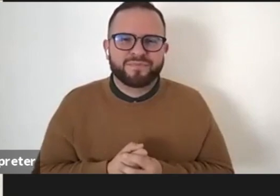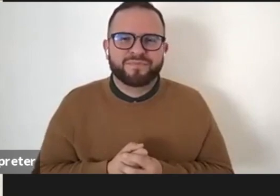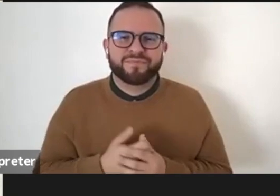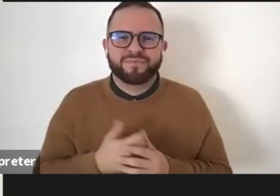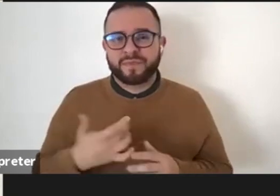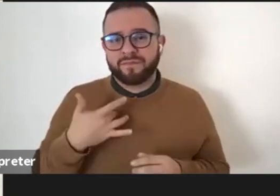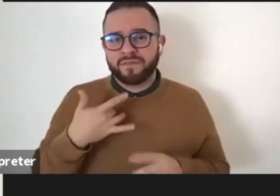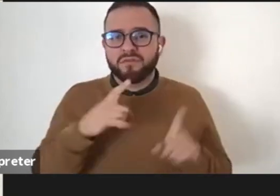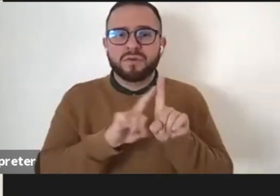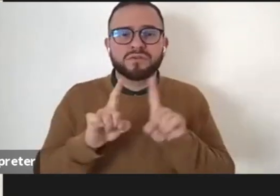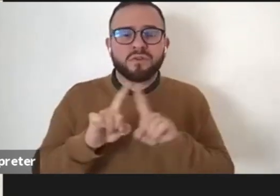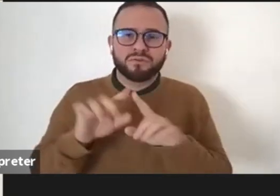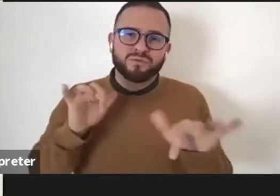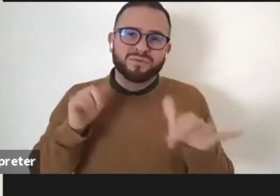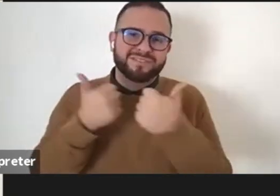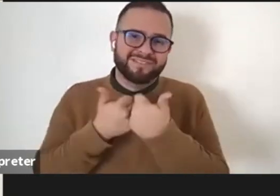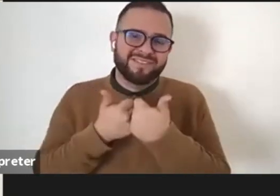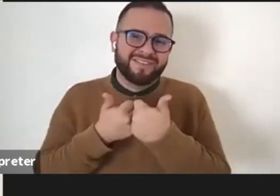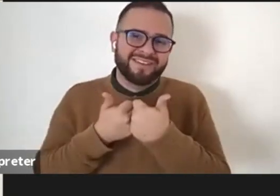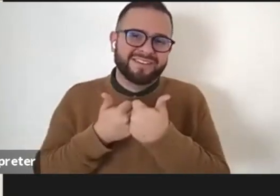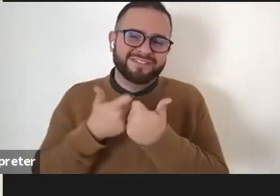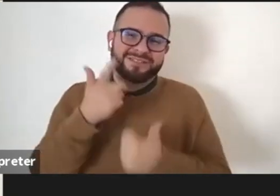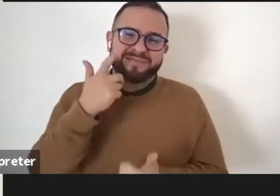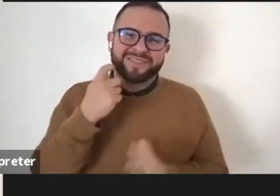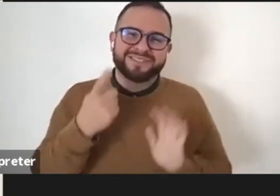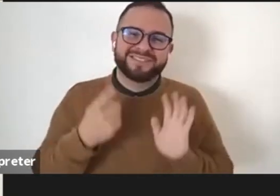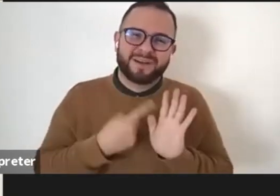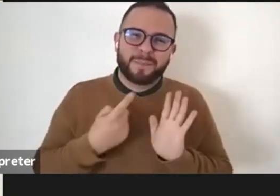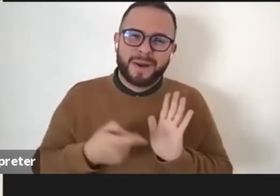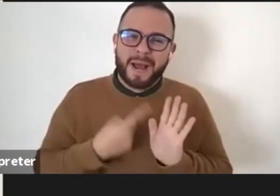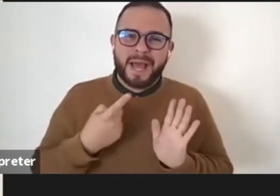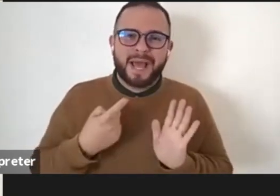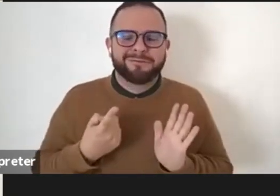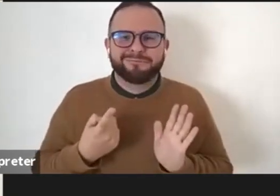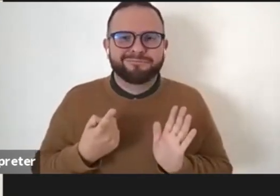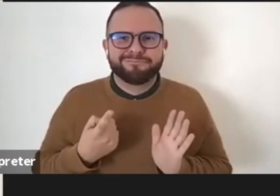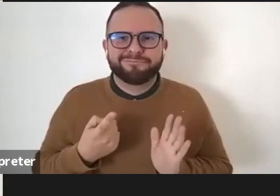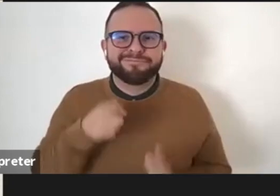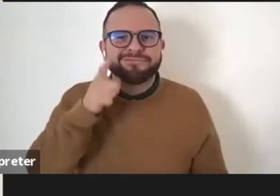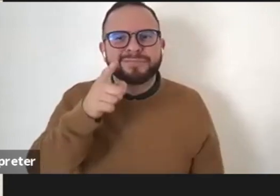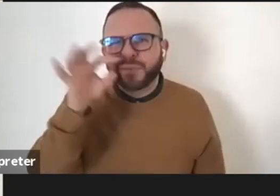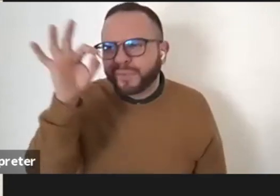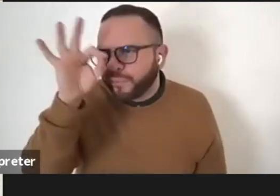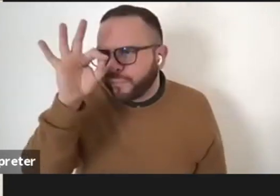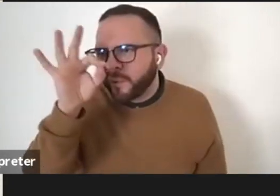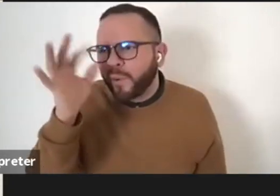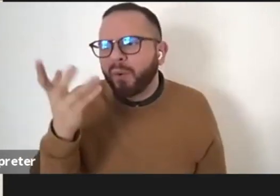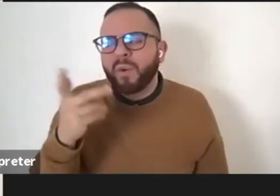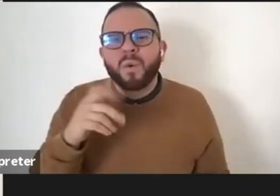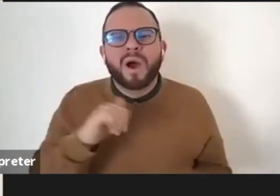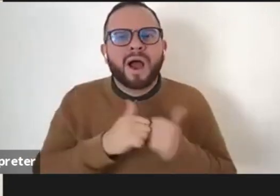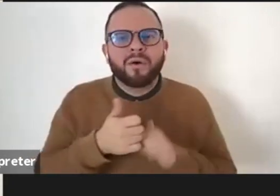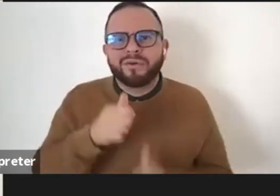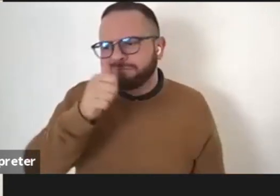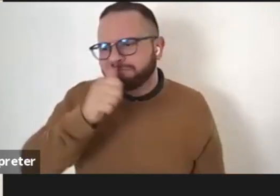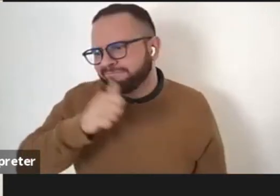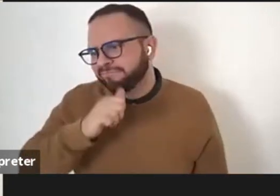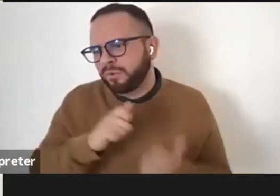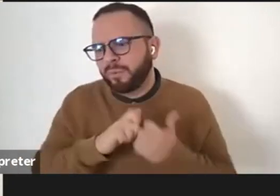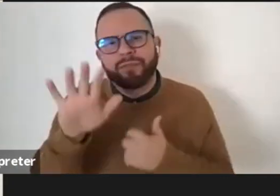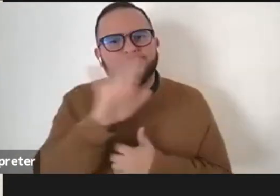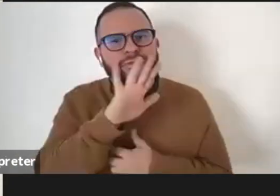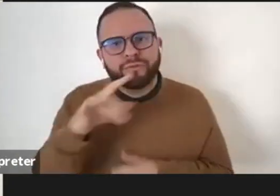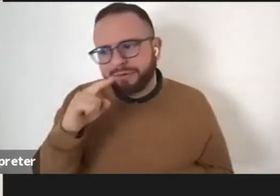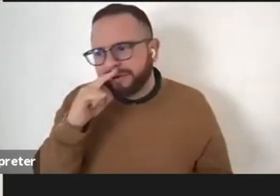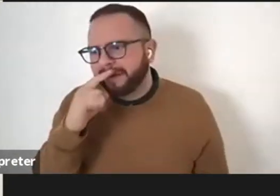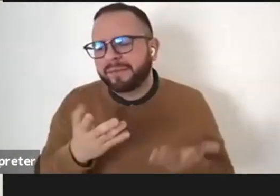challenging because sometimes you really don't know how to, not to deal with your kid, but you don't always understand what